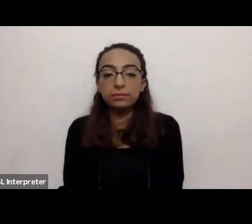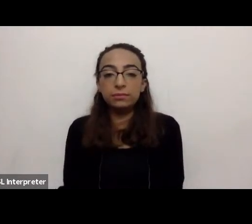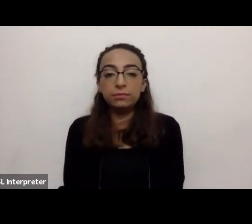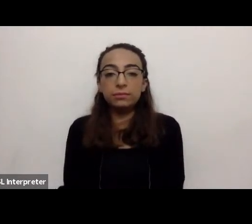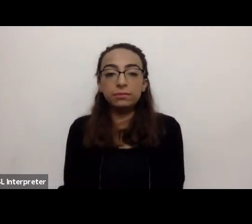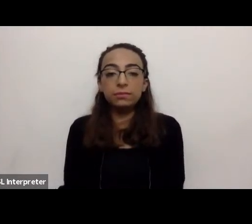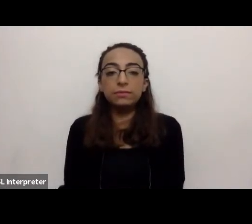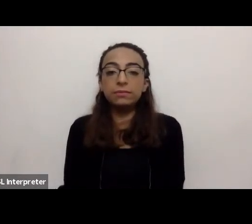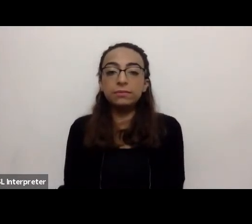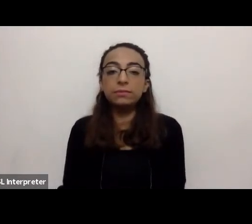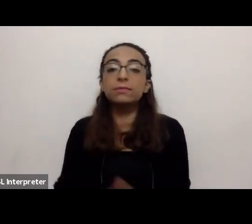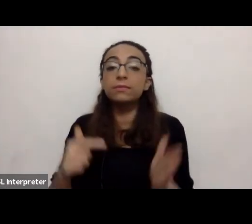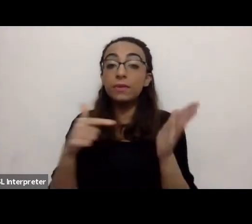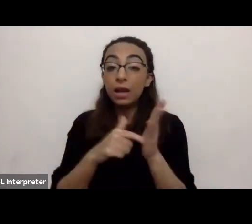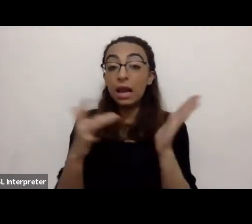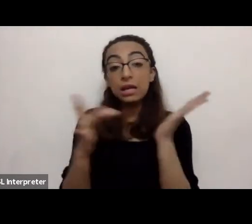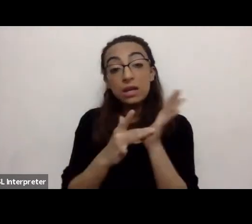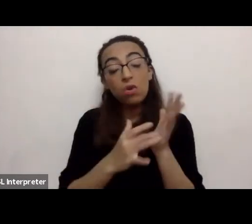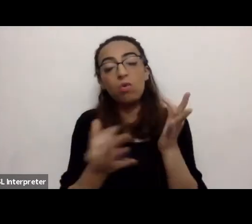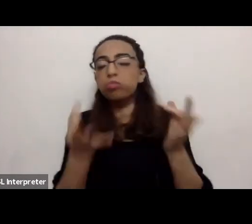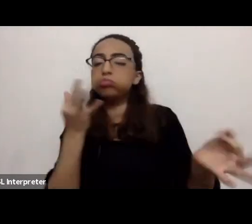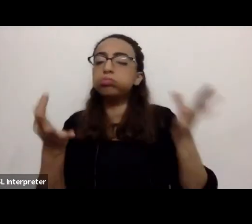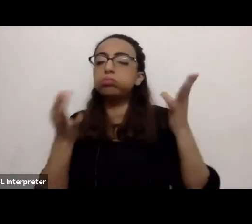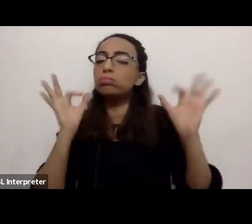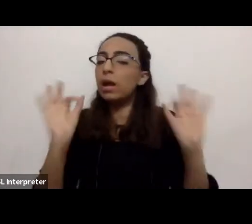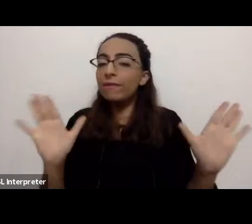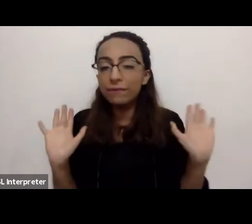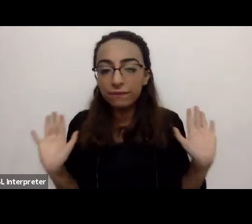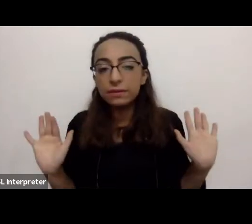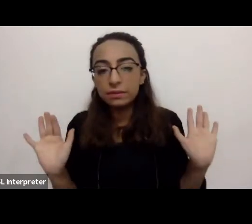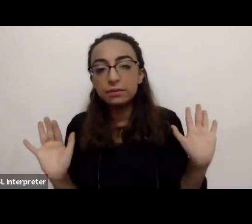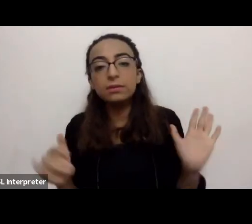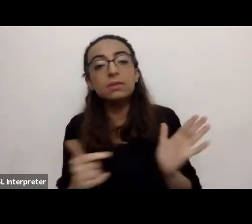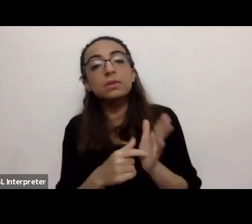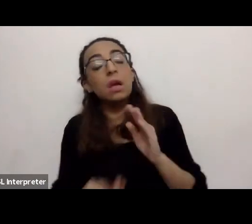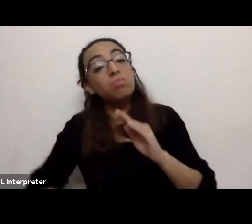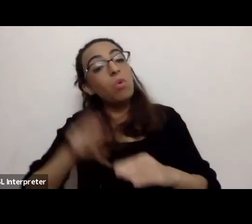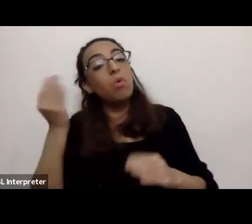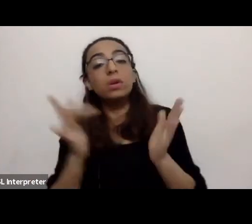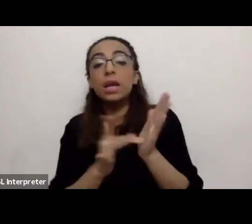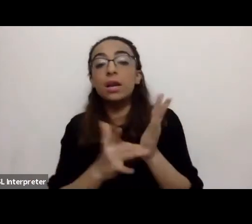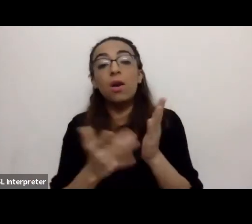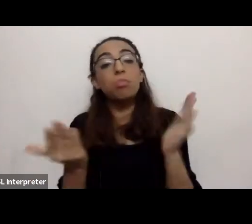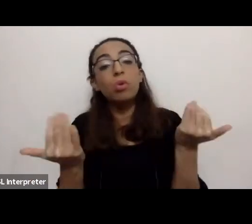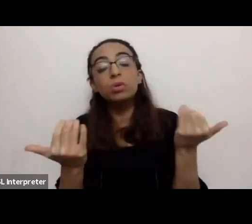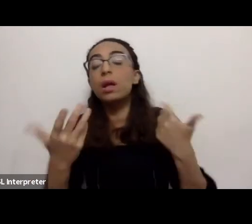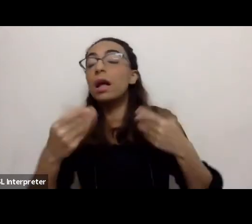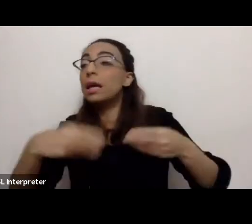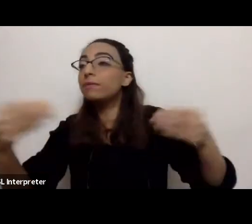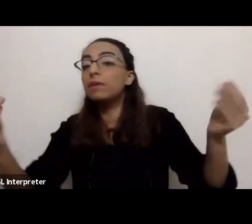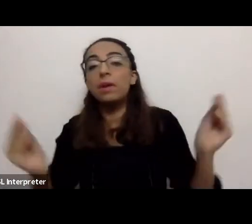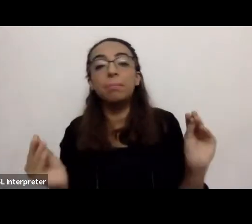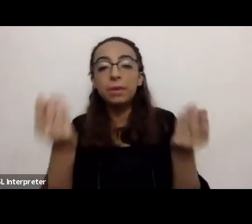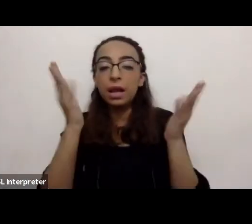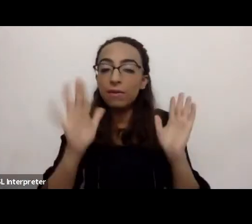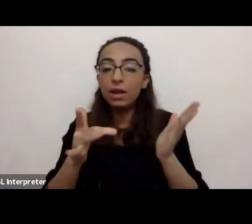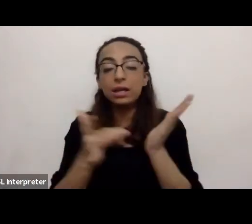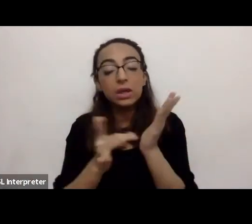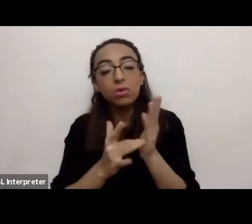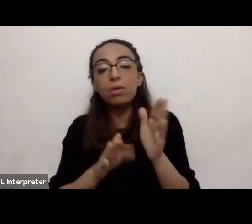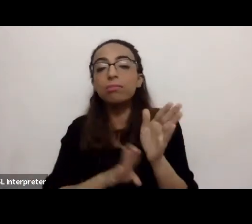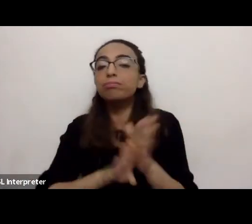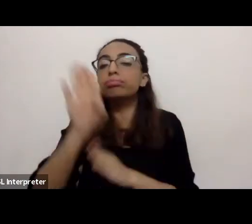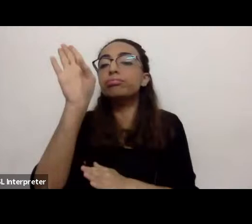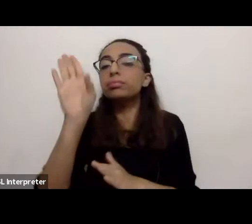the possibilities that technology is now bringing in is more, and I think it's accelerated the use of technology for